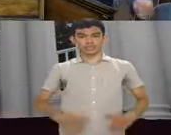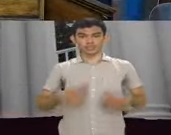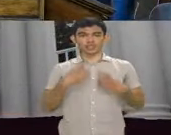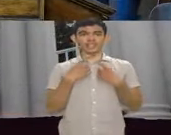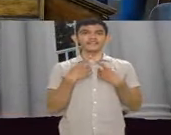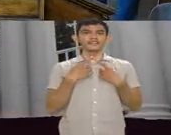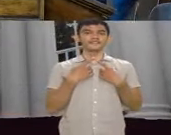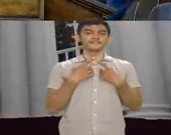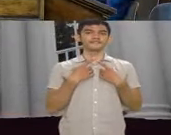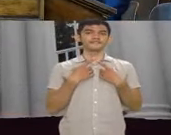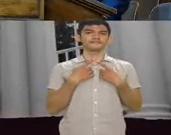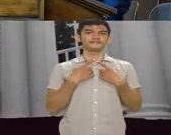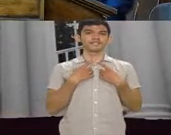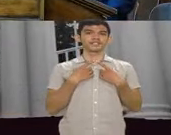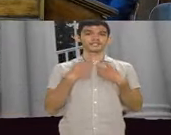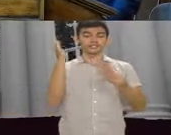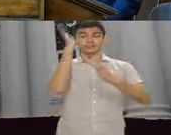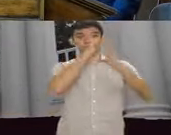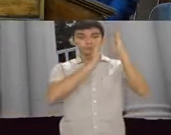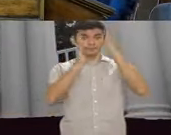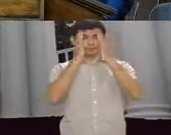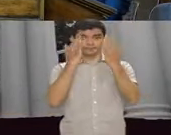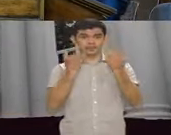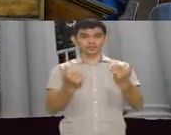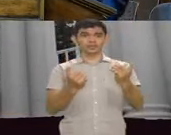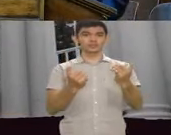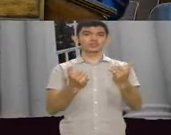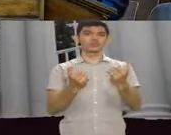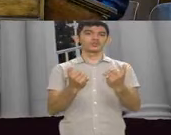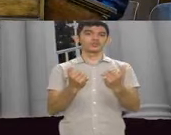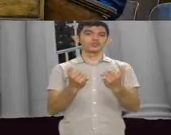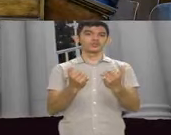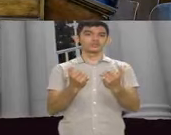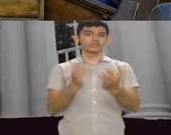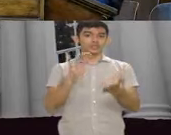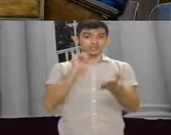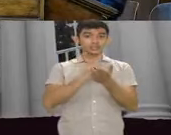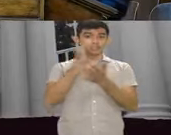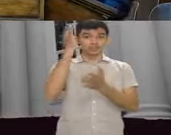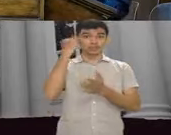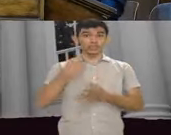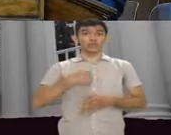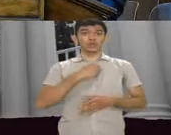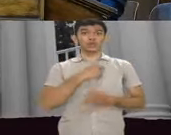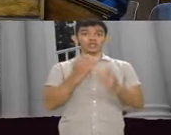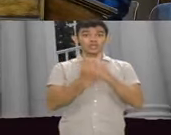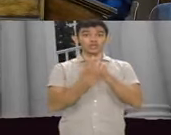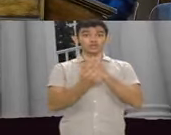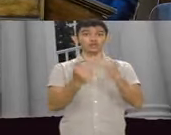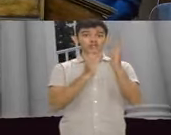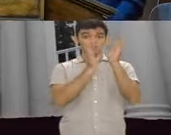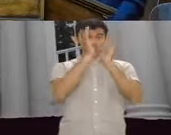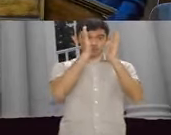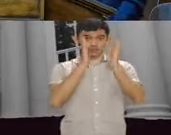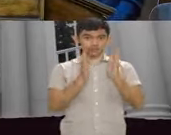our dispensation today. Tungod kay ang Ginoo nagpuyo nato sa atong lawas.